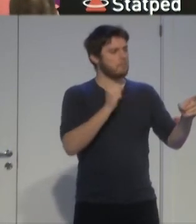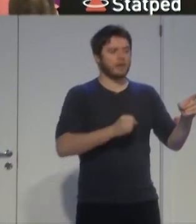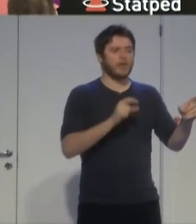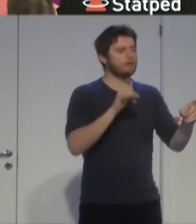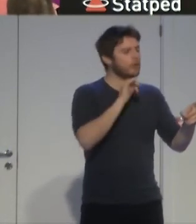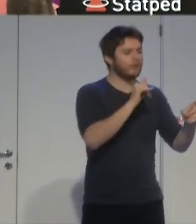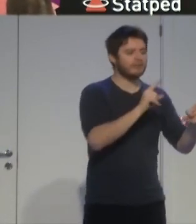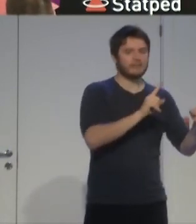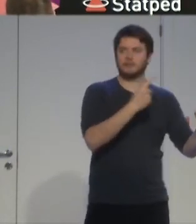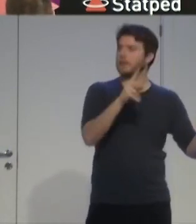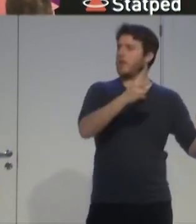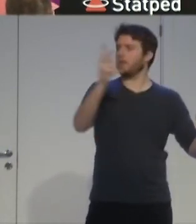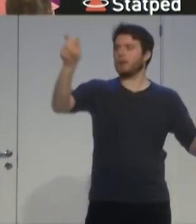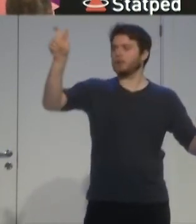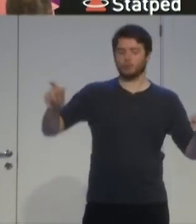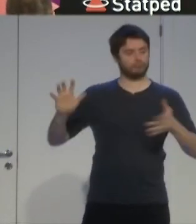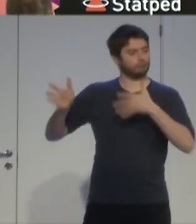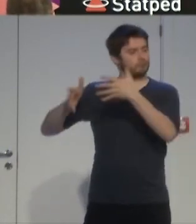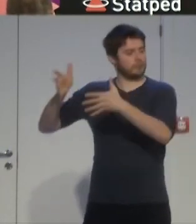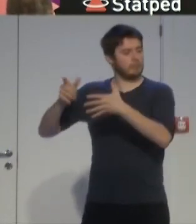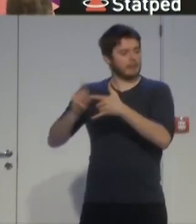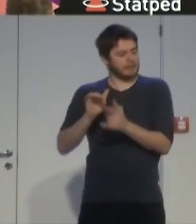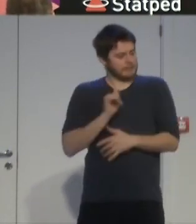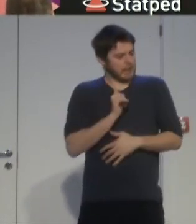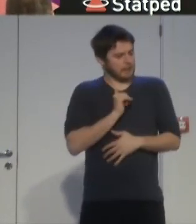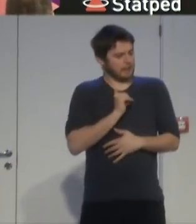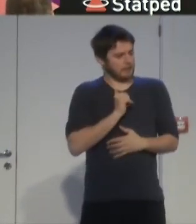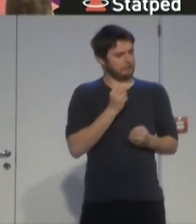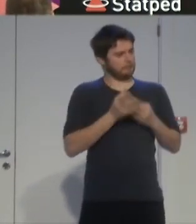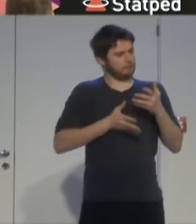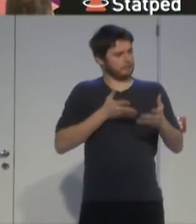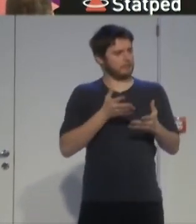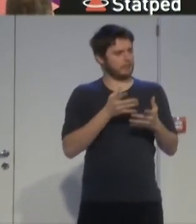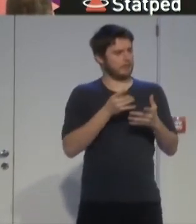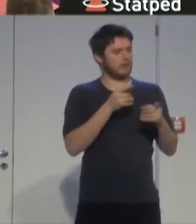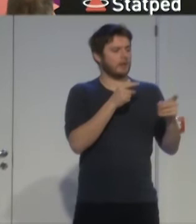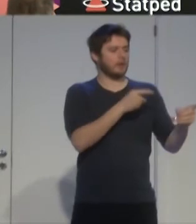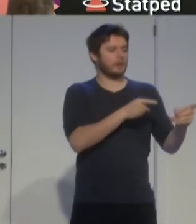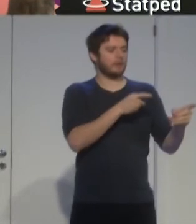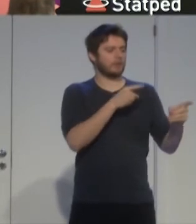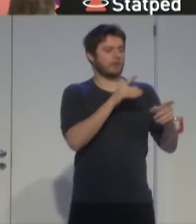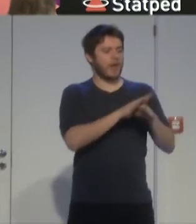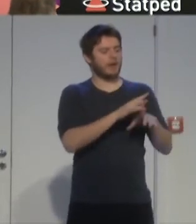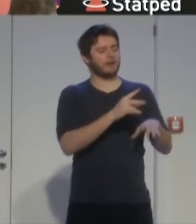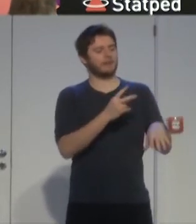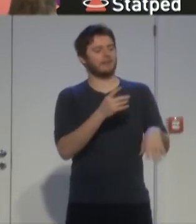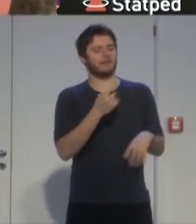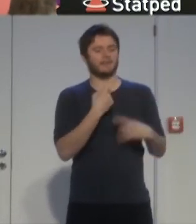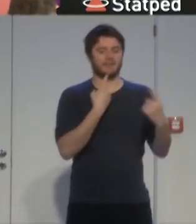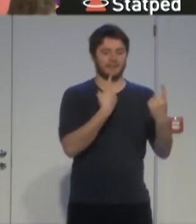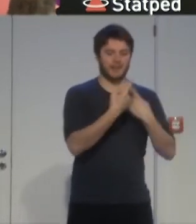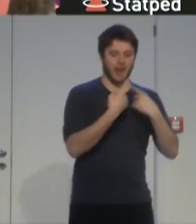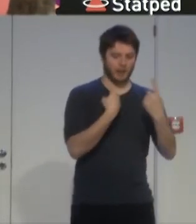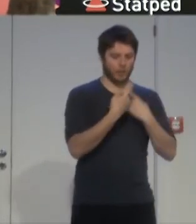are addressed to self. It means that they are addressed in a mental dialogical space